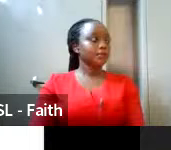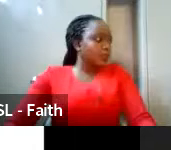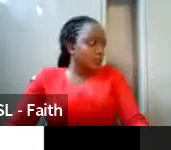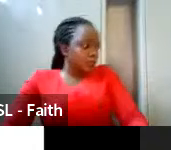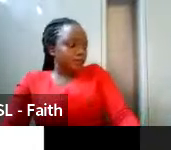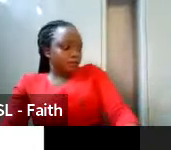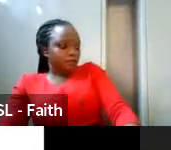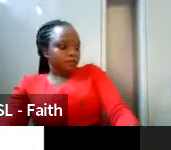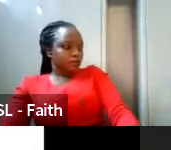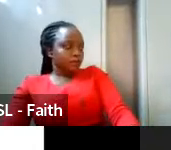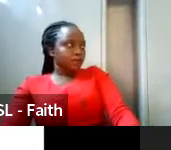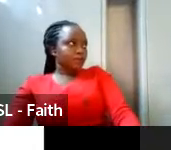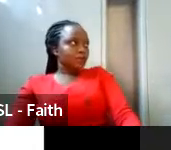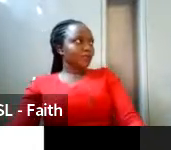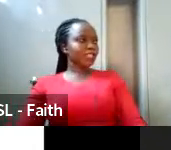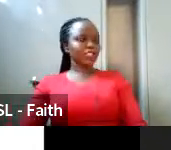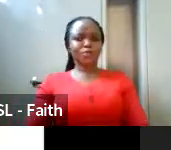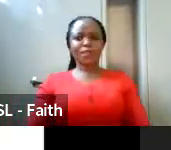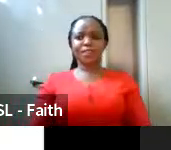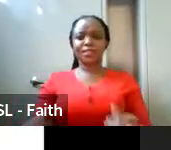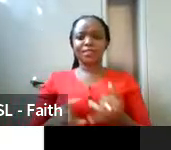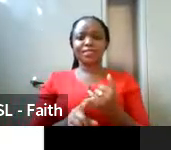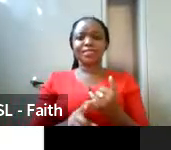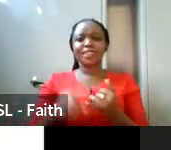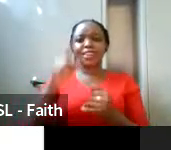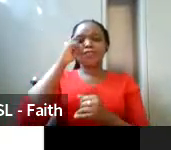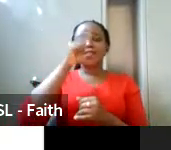For those who've raised your hand,